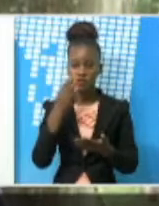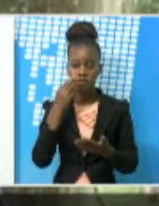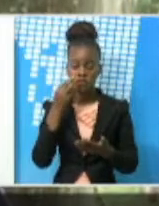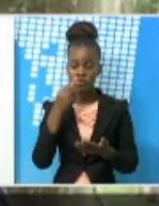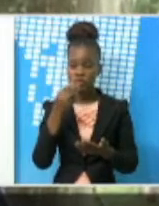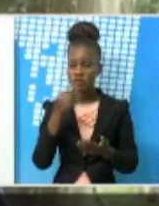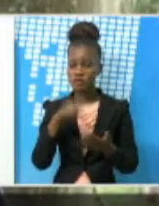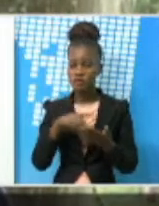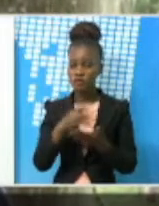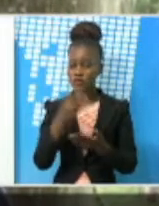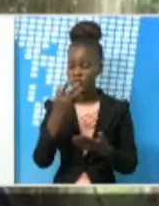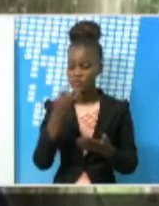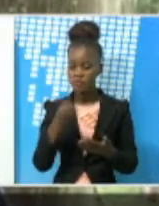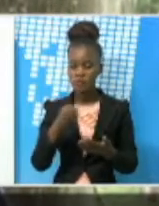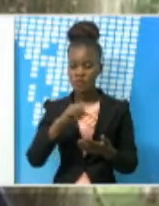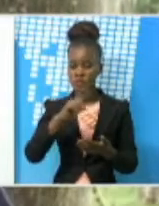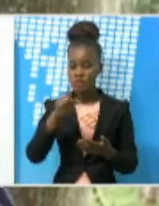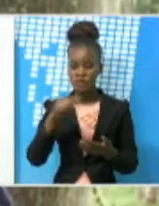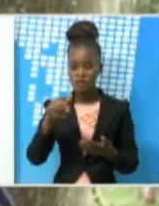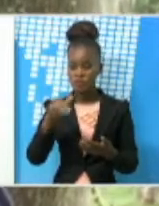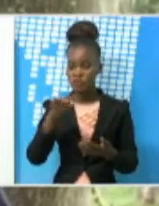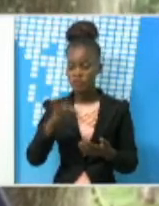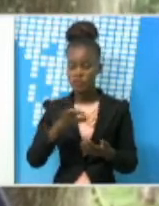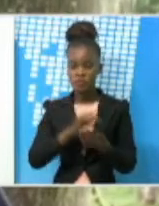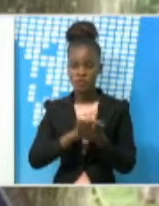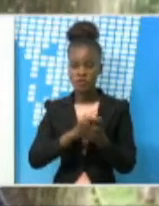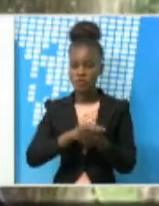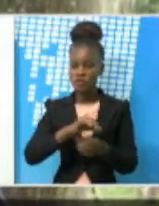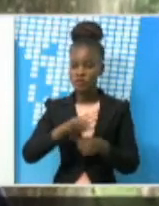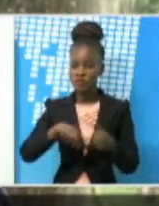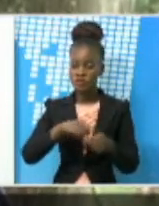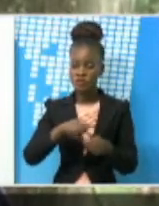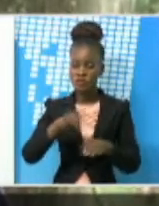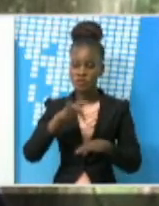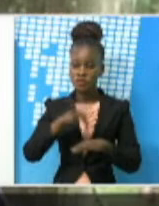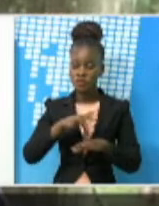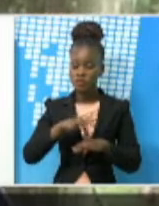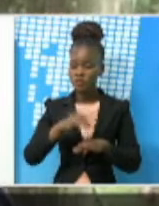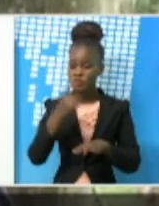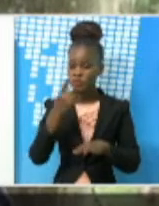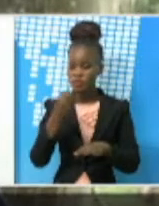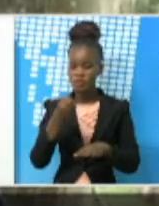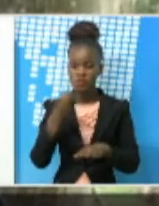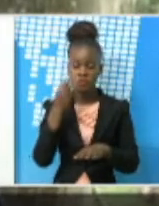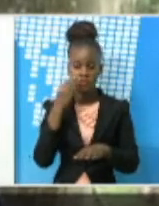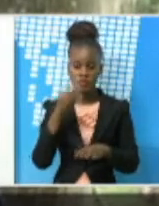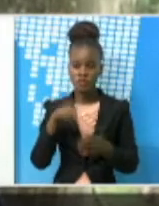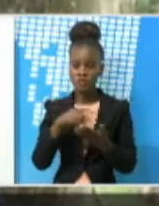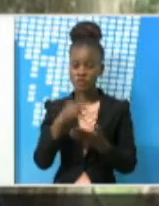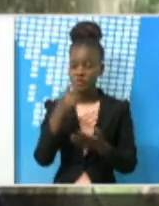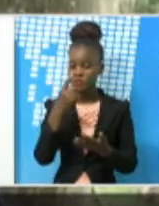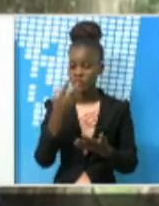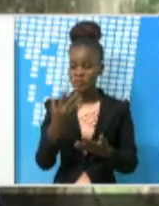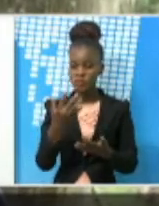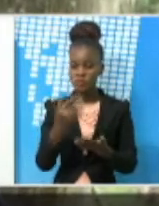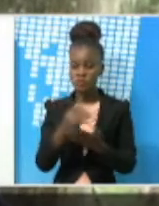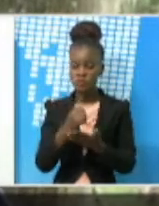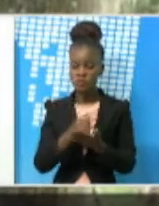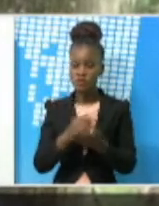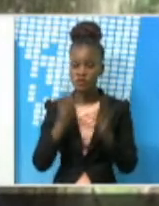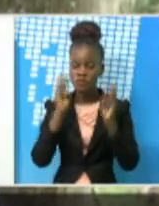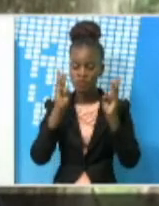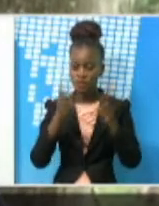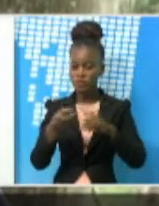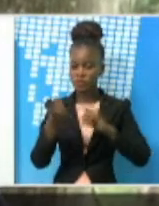5%. And any circle above that share capital of 100 million pays 15%. Surely this will be a disgrace